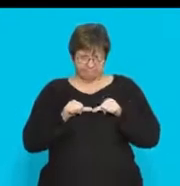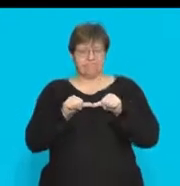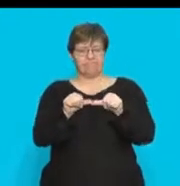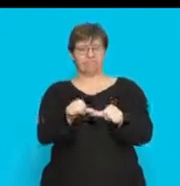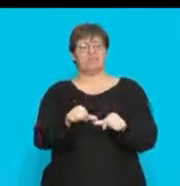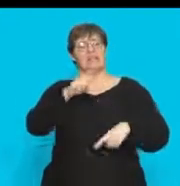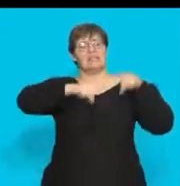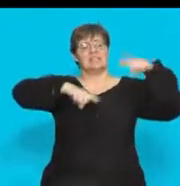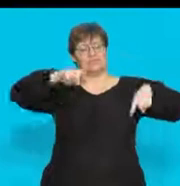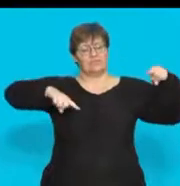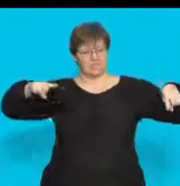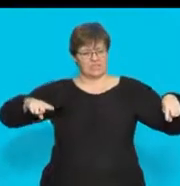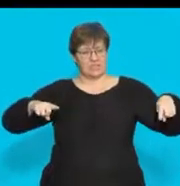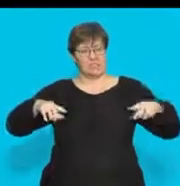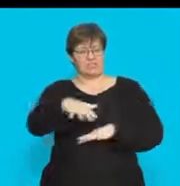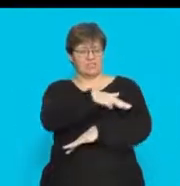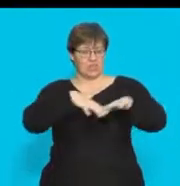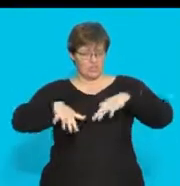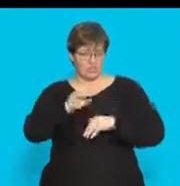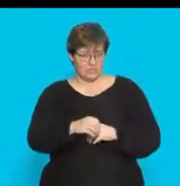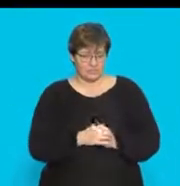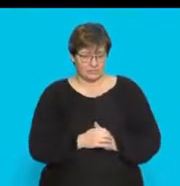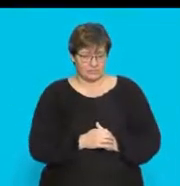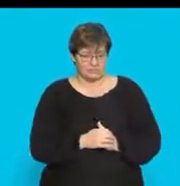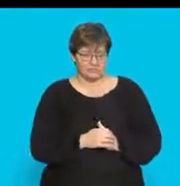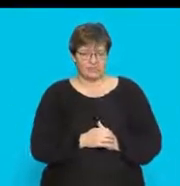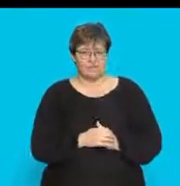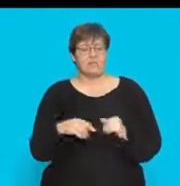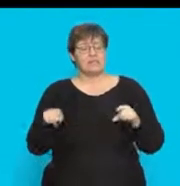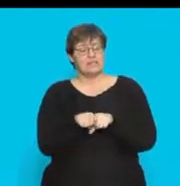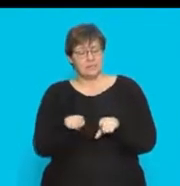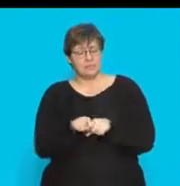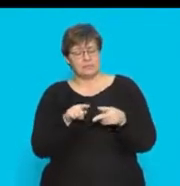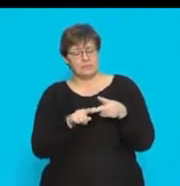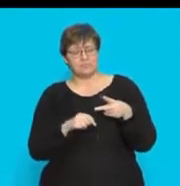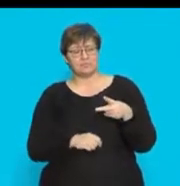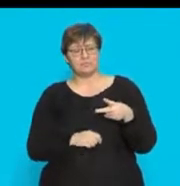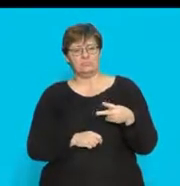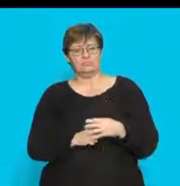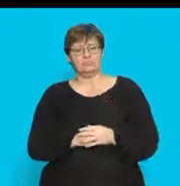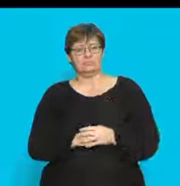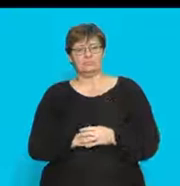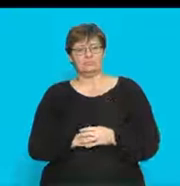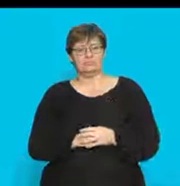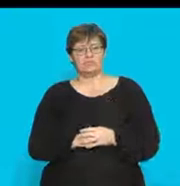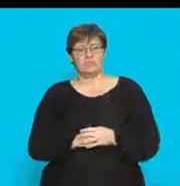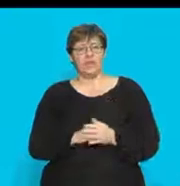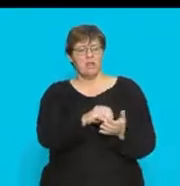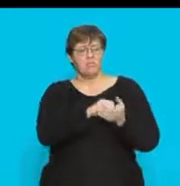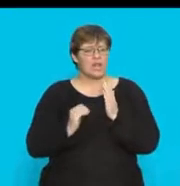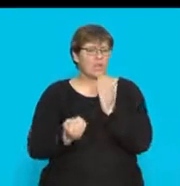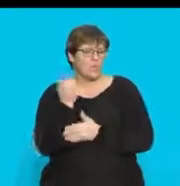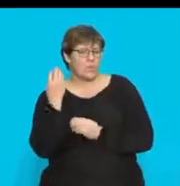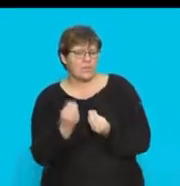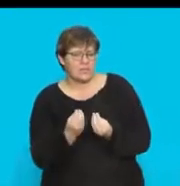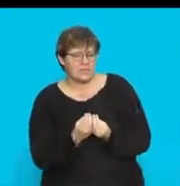different, situations. Also, when we're looking at, bringing in something new,